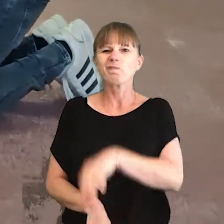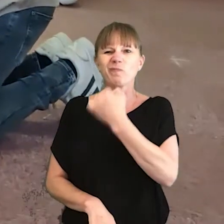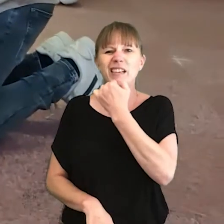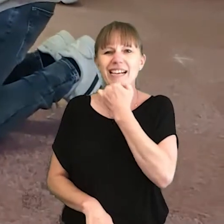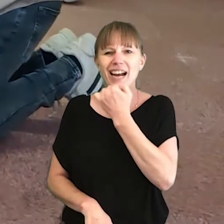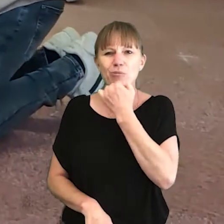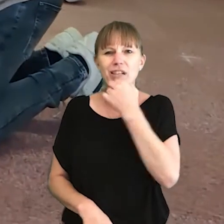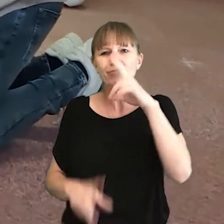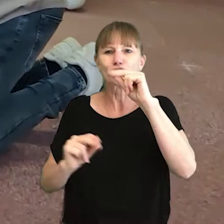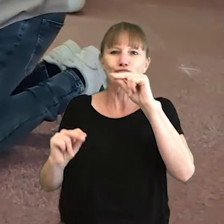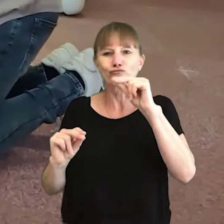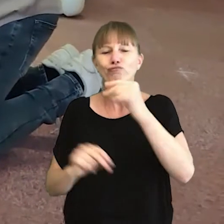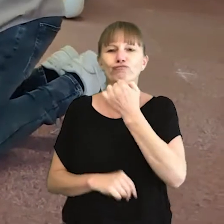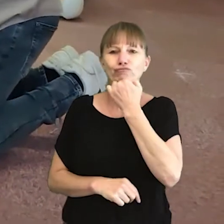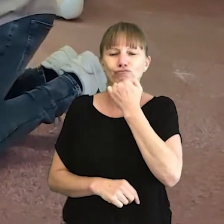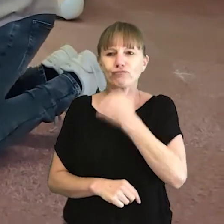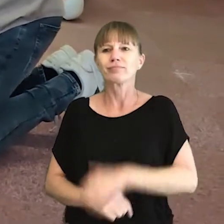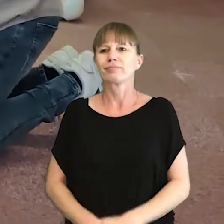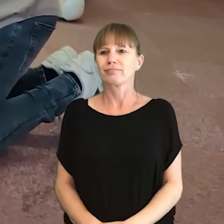6, 7, 8,